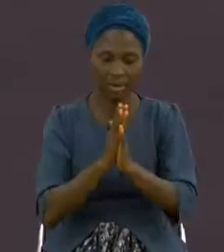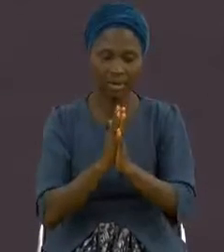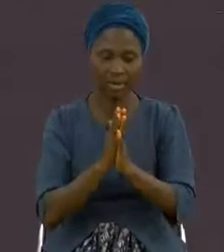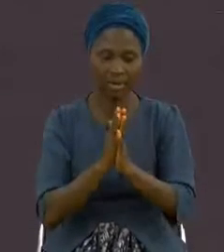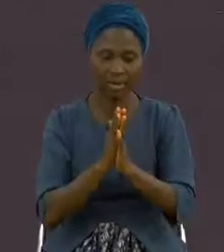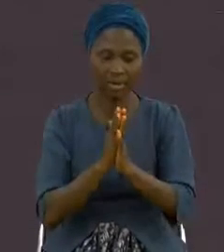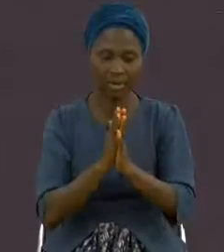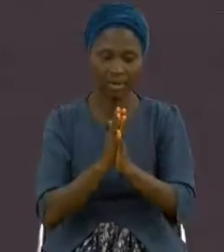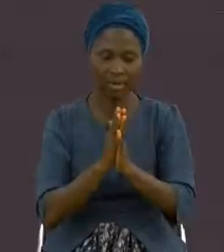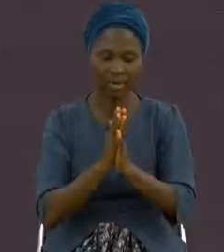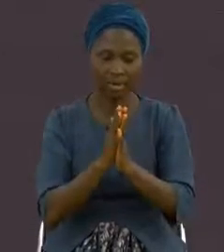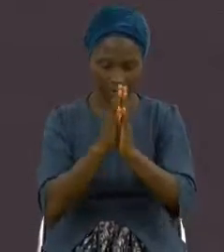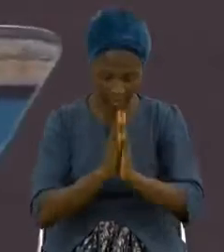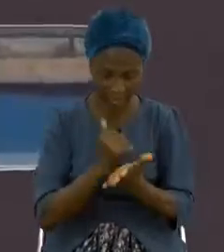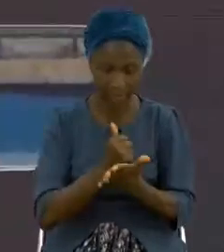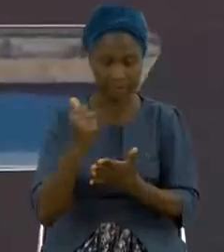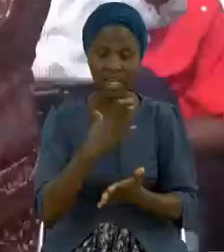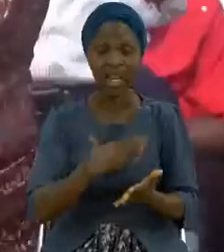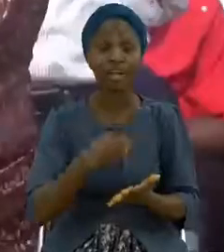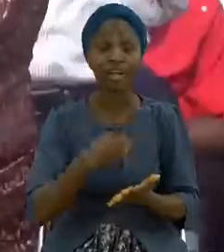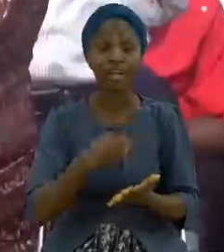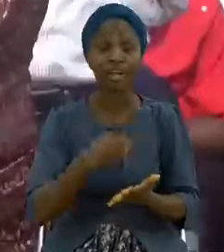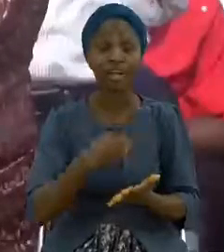somebody shout.